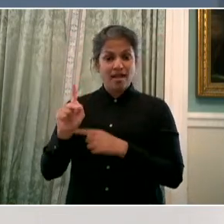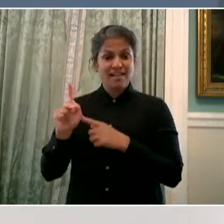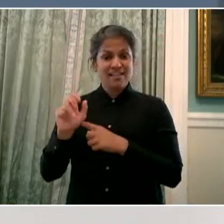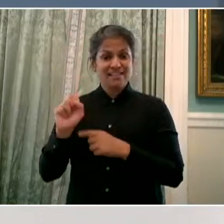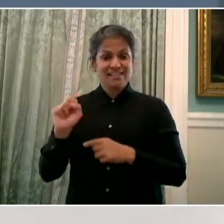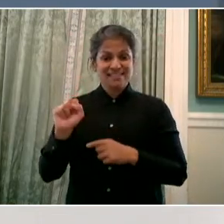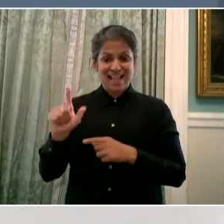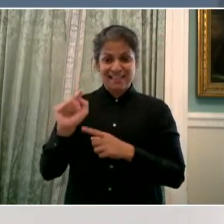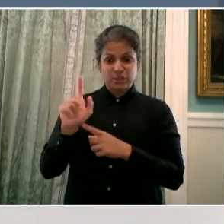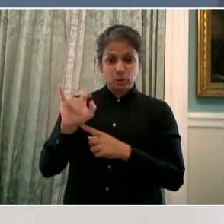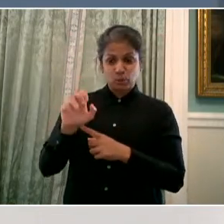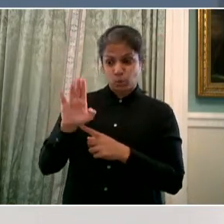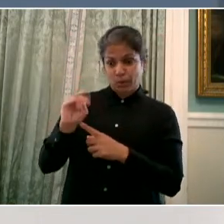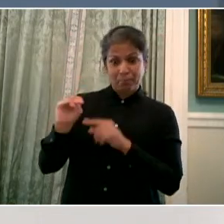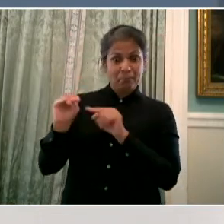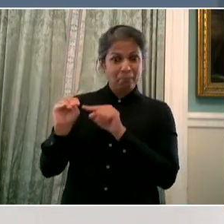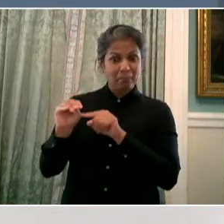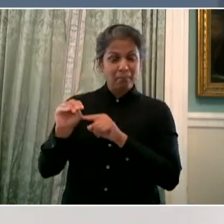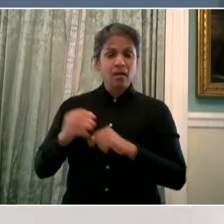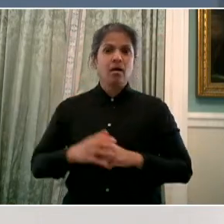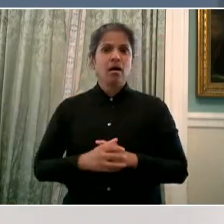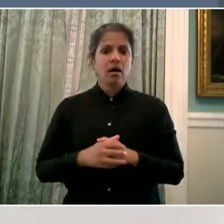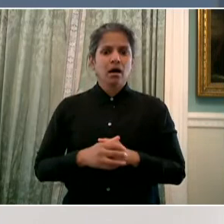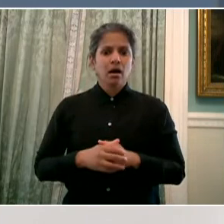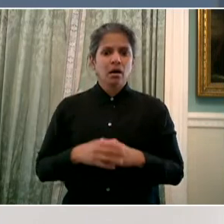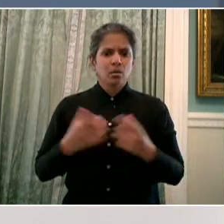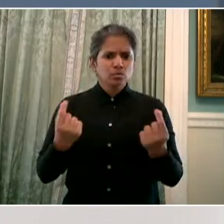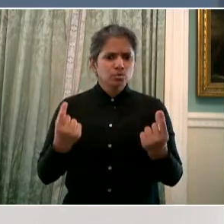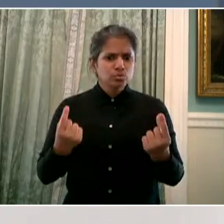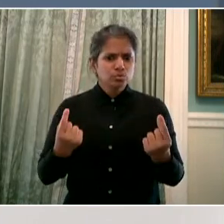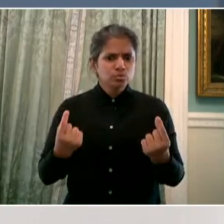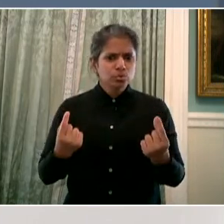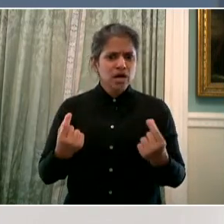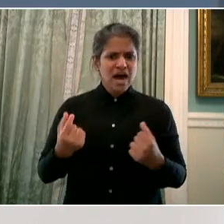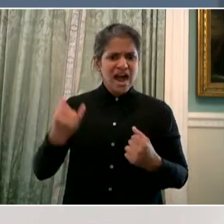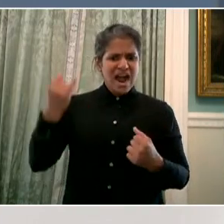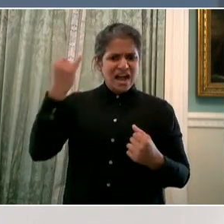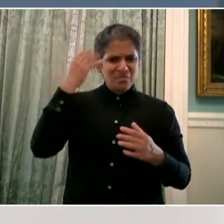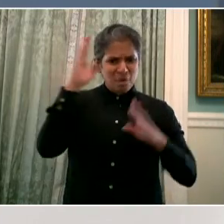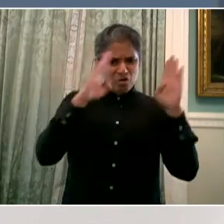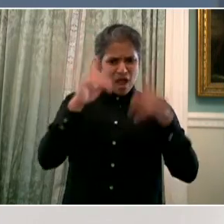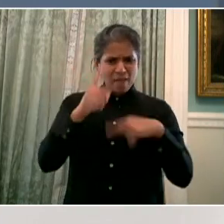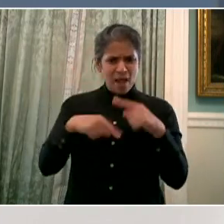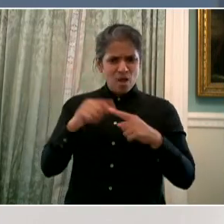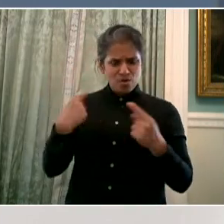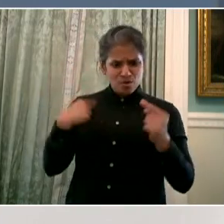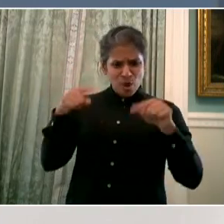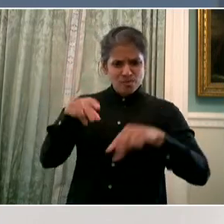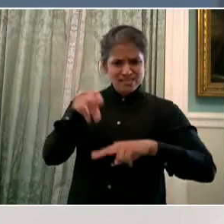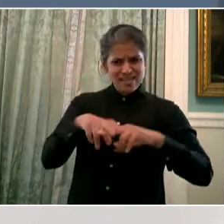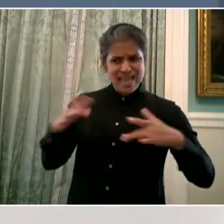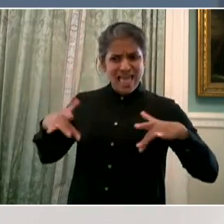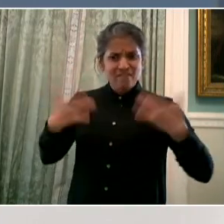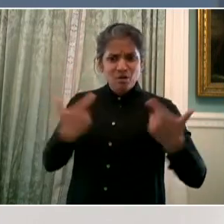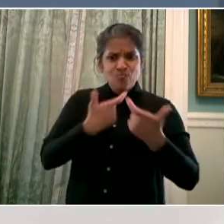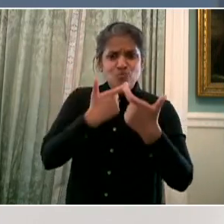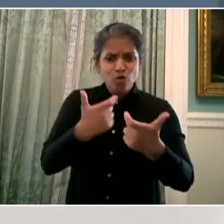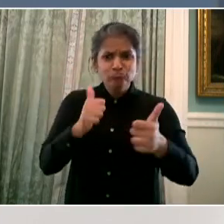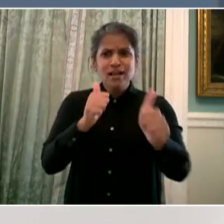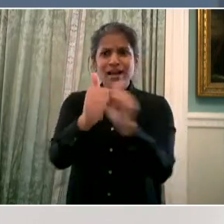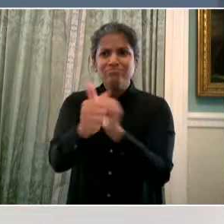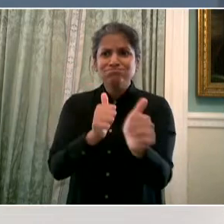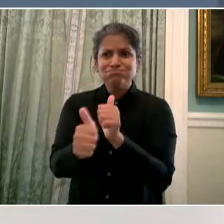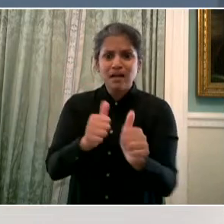you are worried about attending an event, but you still would like to attend, please wear a mask. If